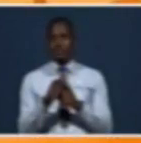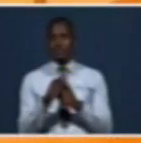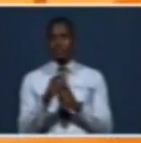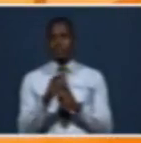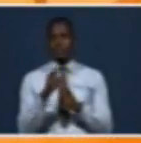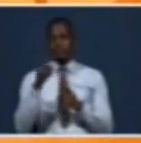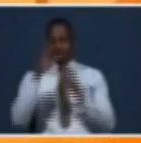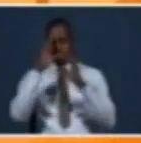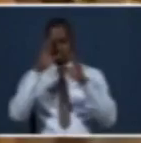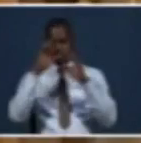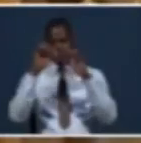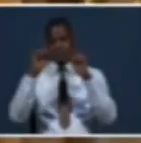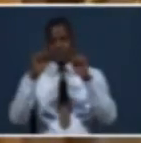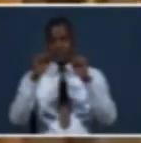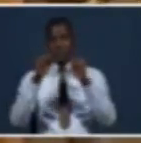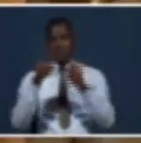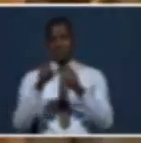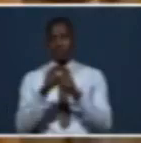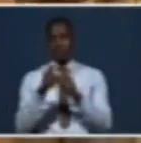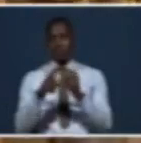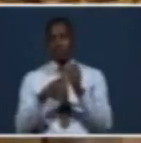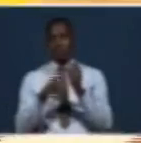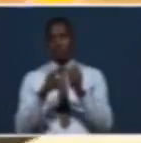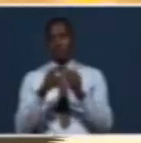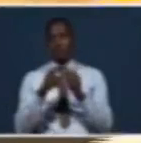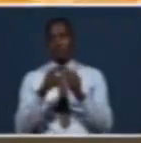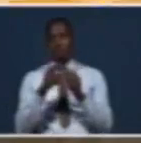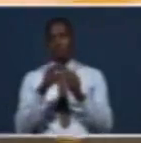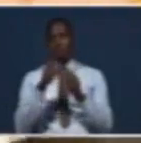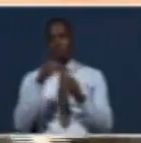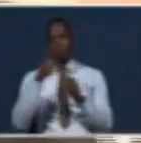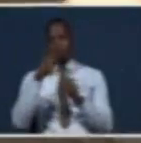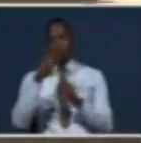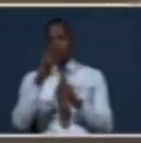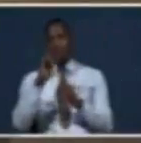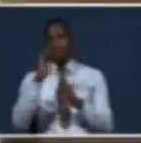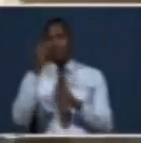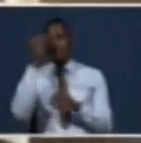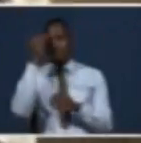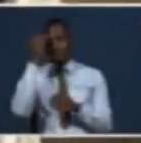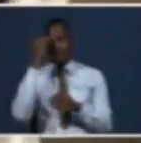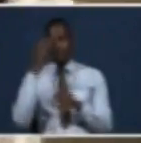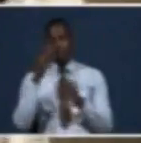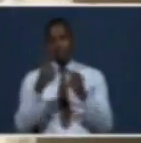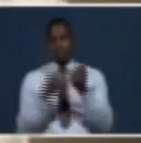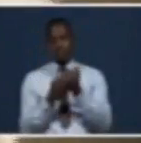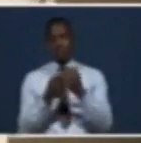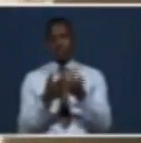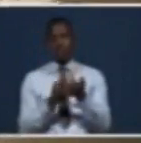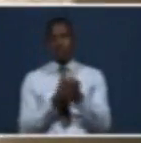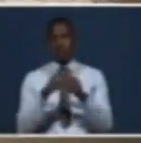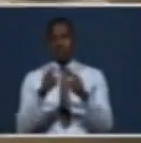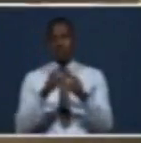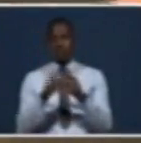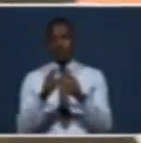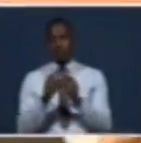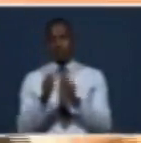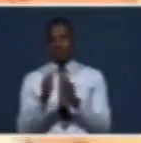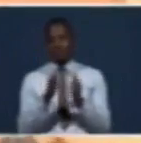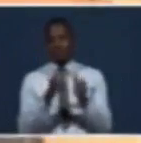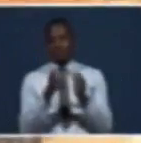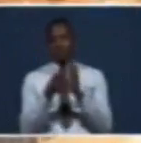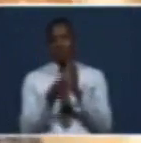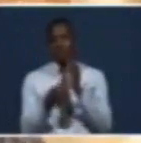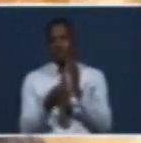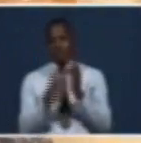Akufo-Addo was grateful to the Norwegian Prime Minister and her government for their appreciable support to Ghana through various interventions, such as the